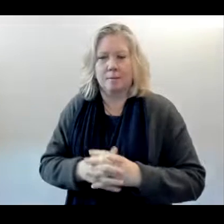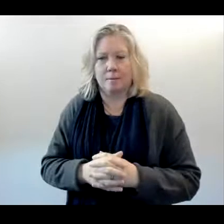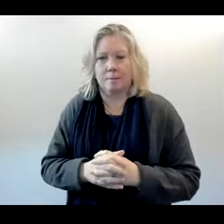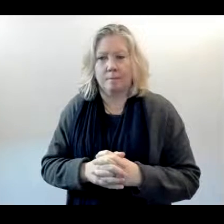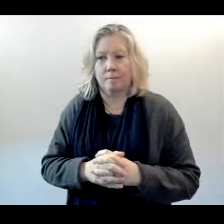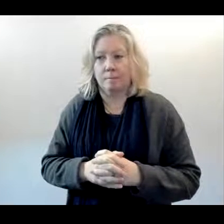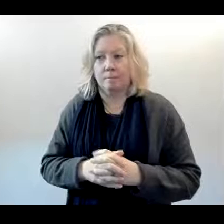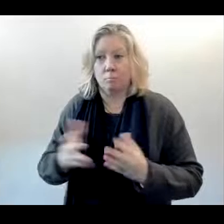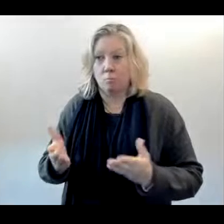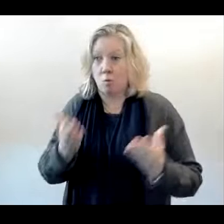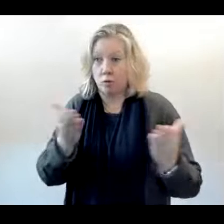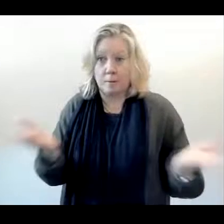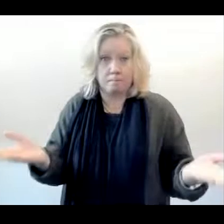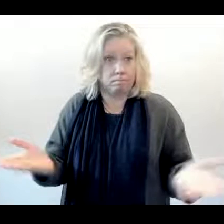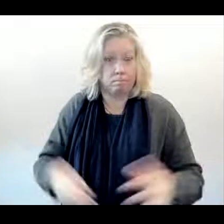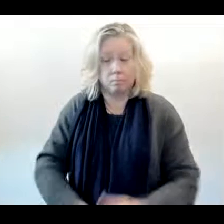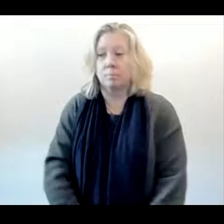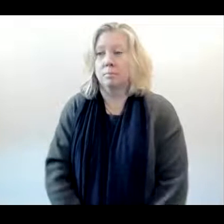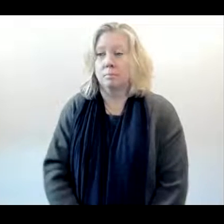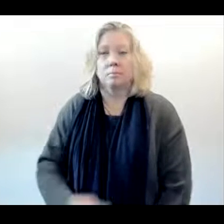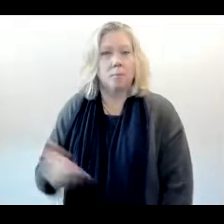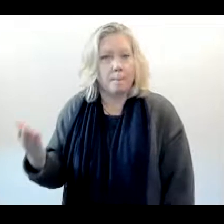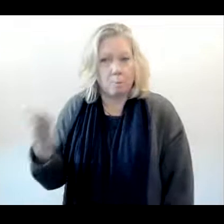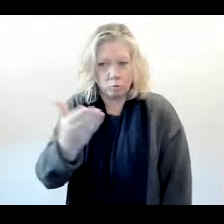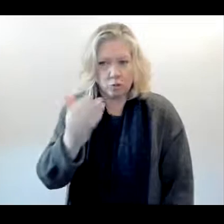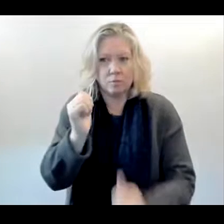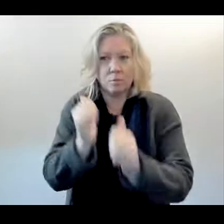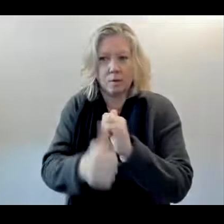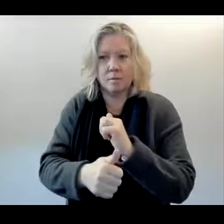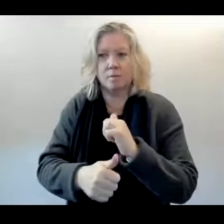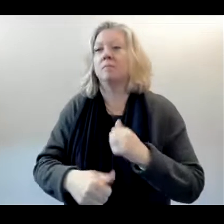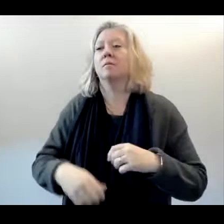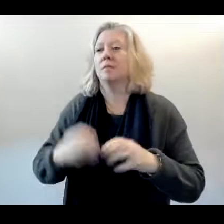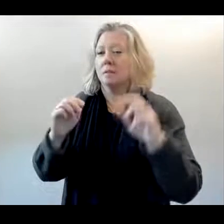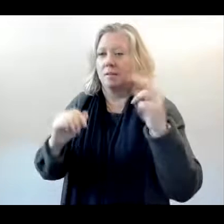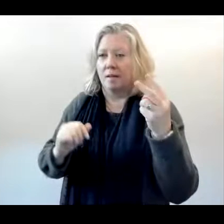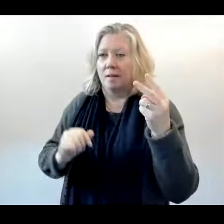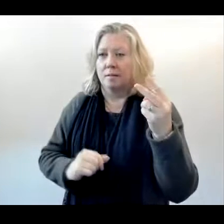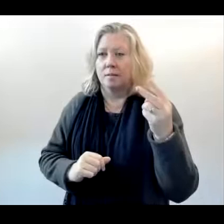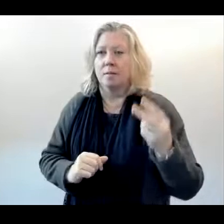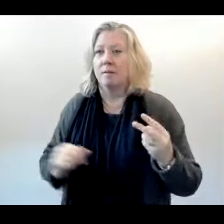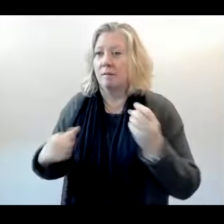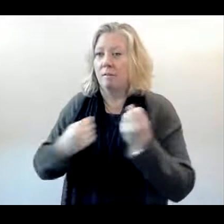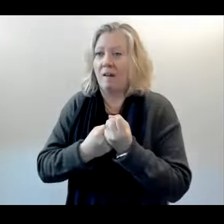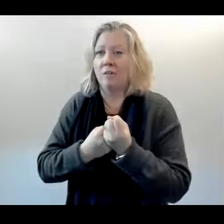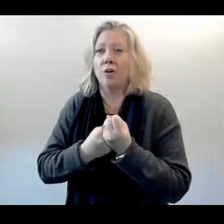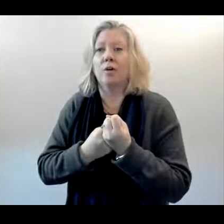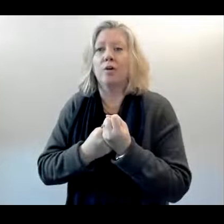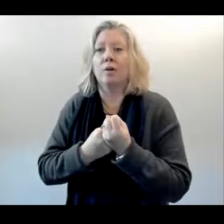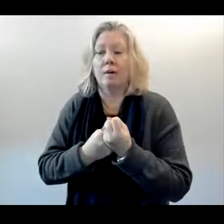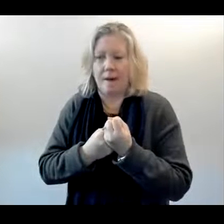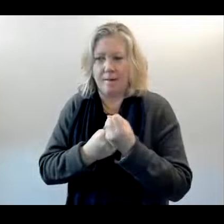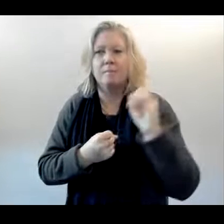have a motion? Motion to approve. Second. Okay. All those in favor?